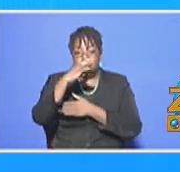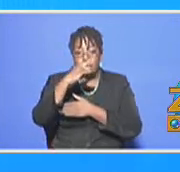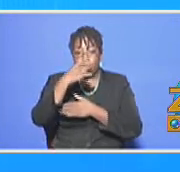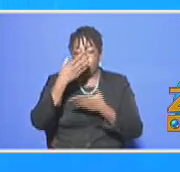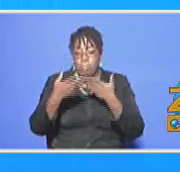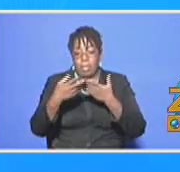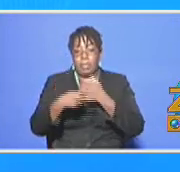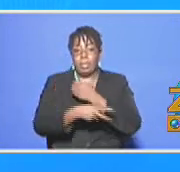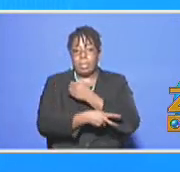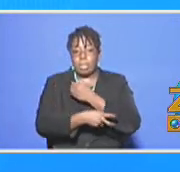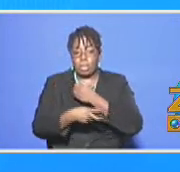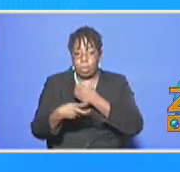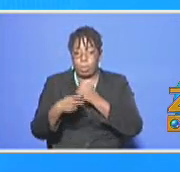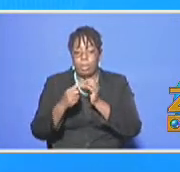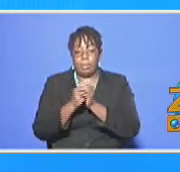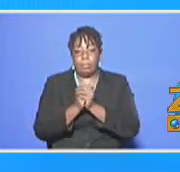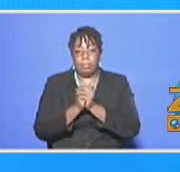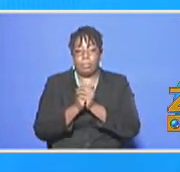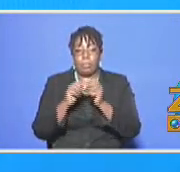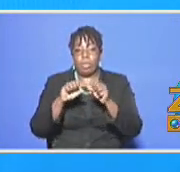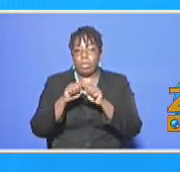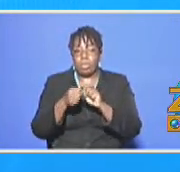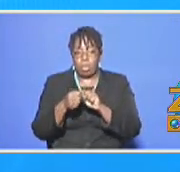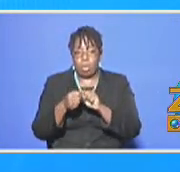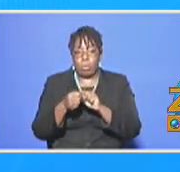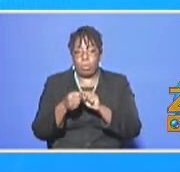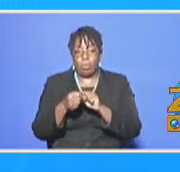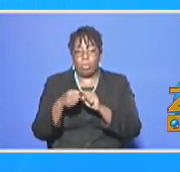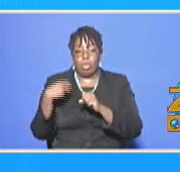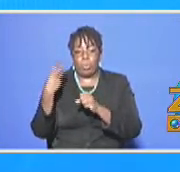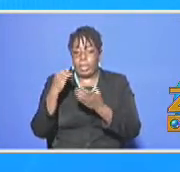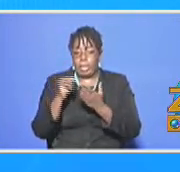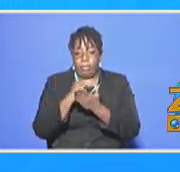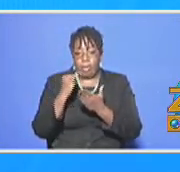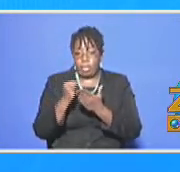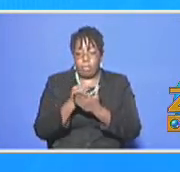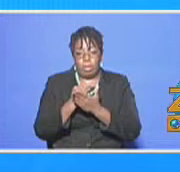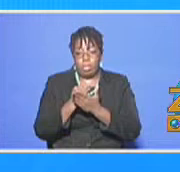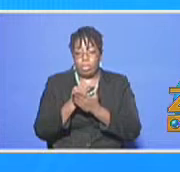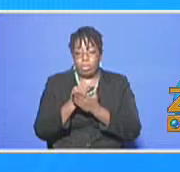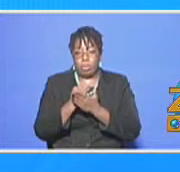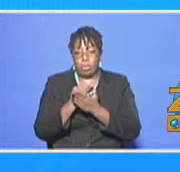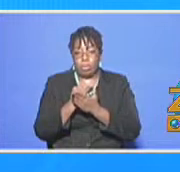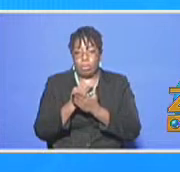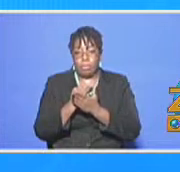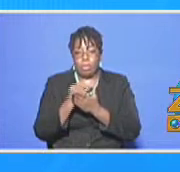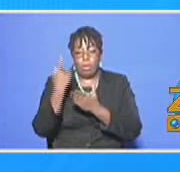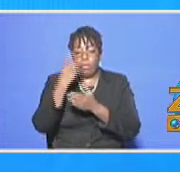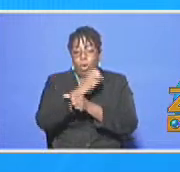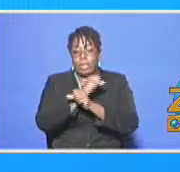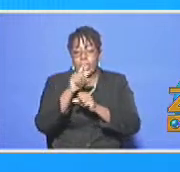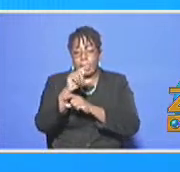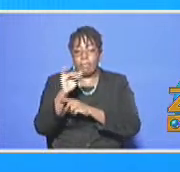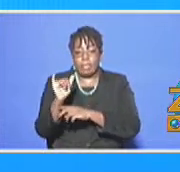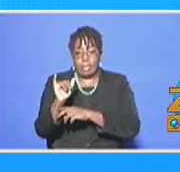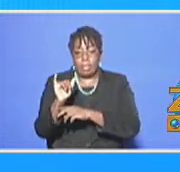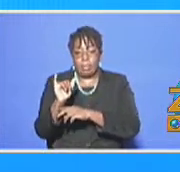stolen. So, because we investigate only for the purpose of safety, but once